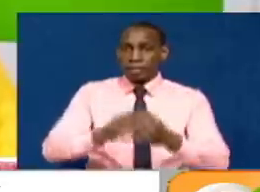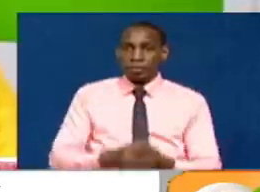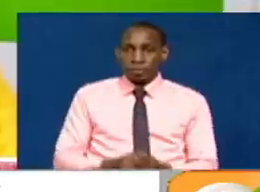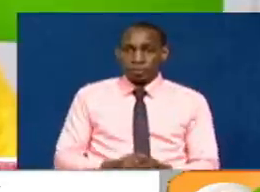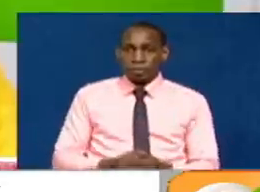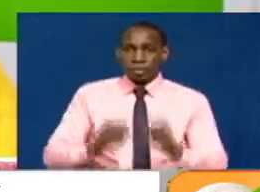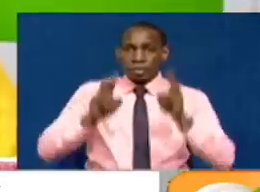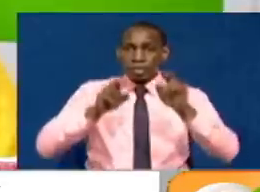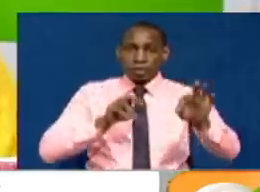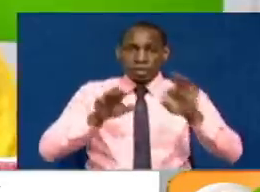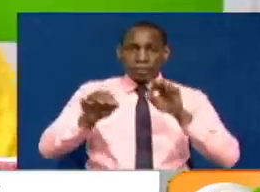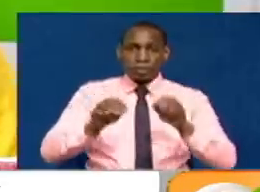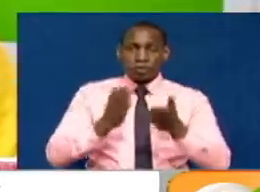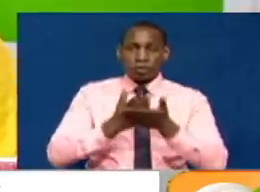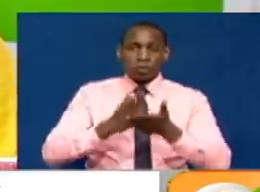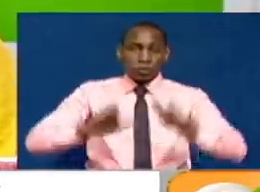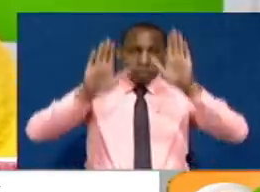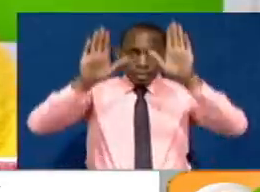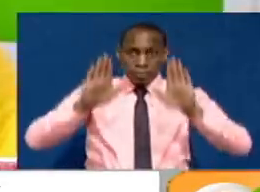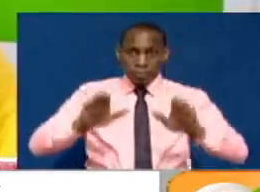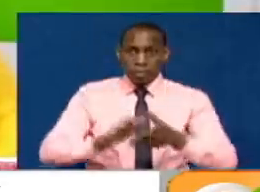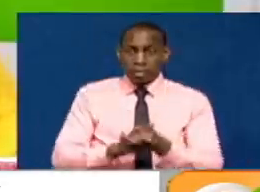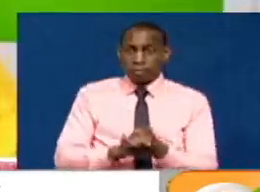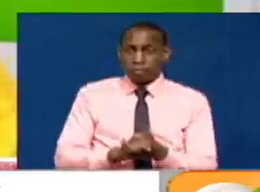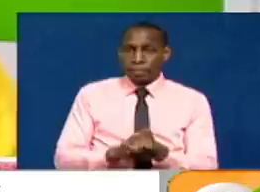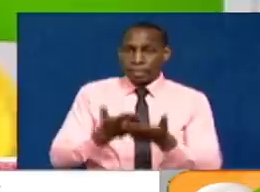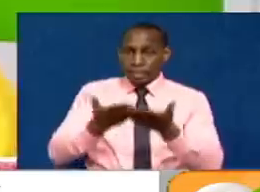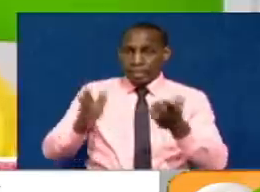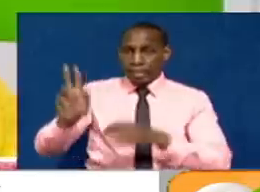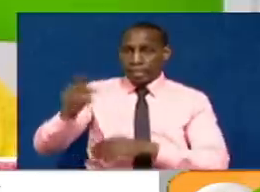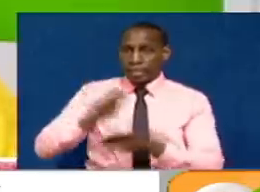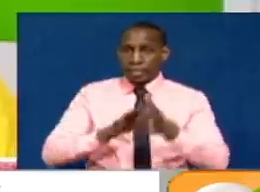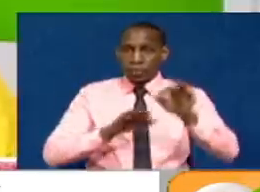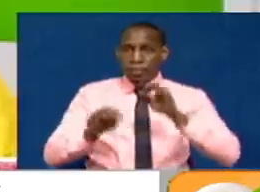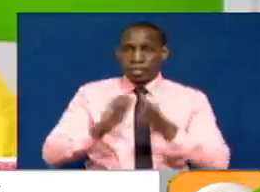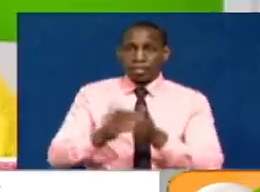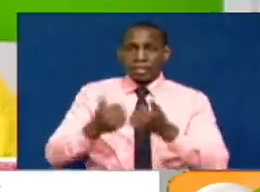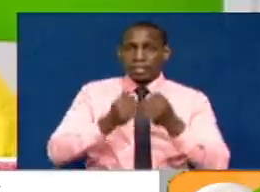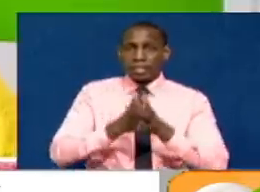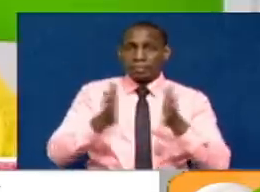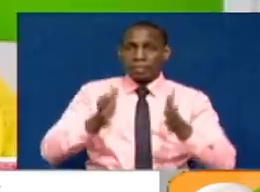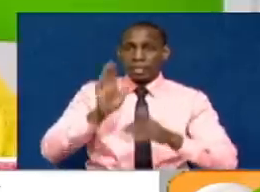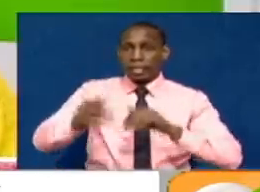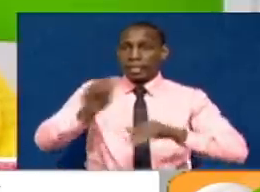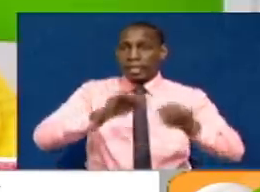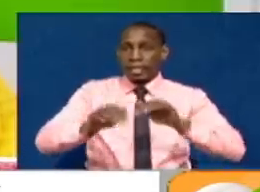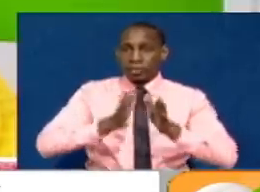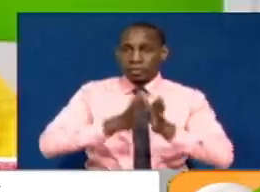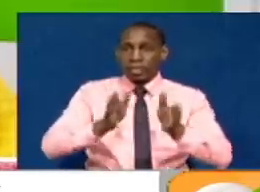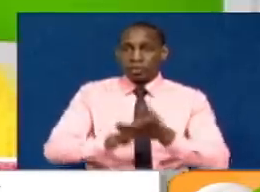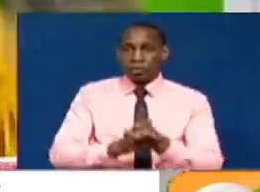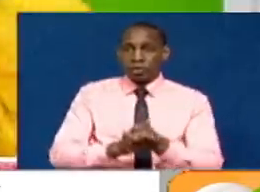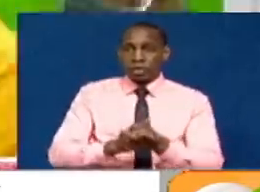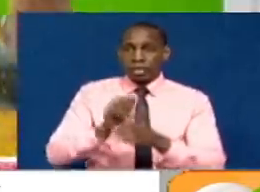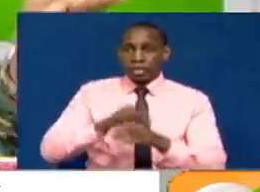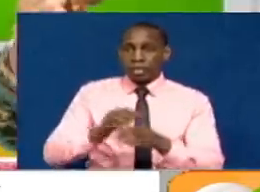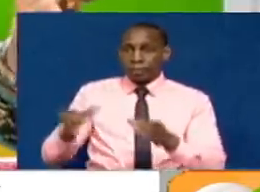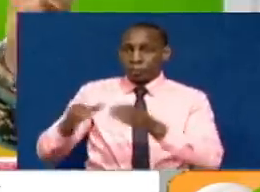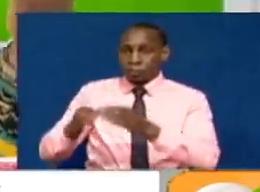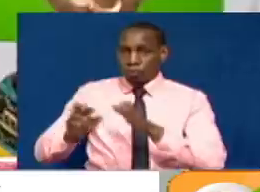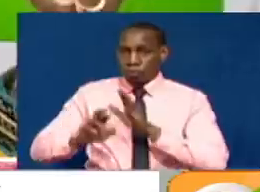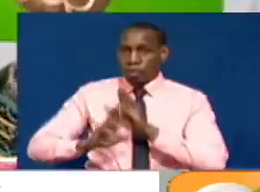is huge. And we said this before, in some areas in this country, nomination will be a bigger battle than the actual election, because ukipata tikiti ya chama